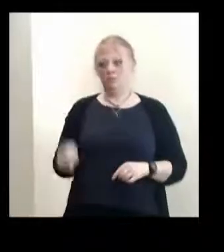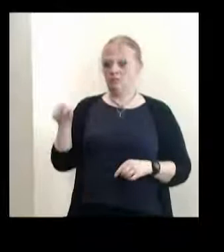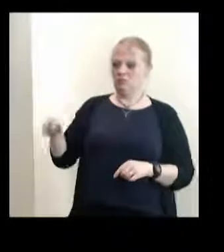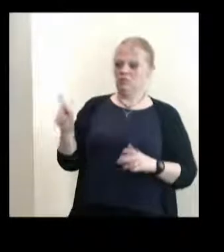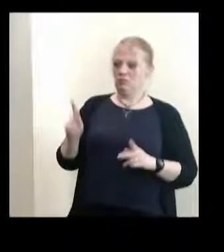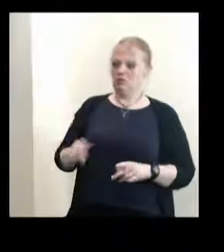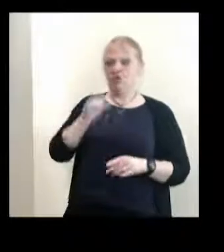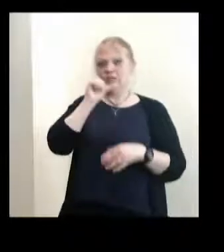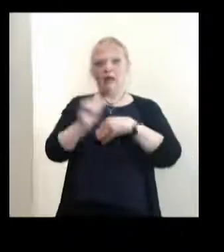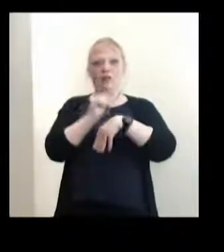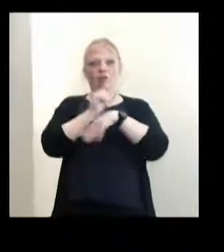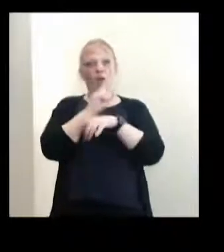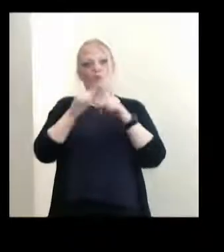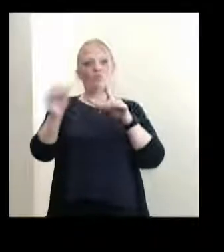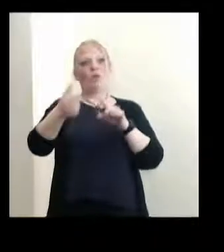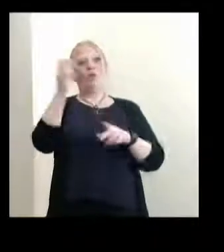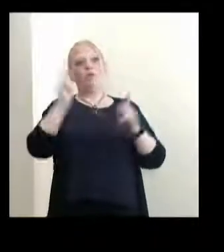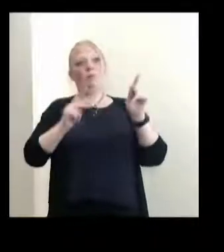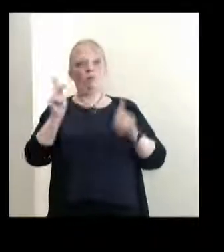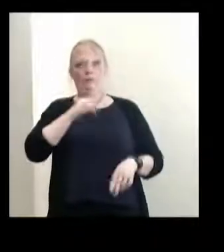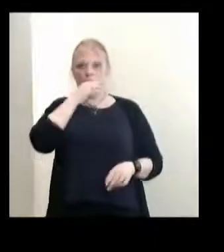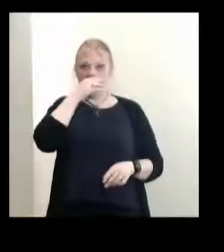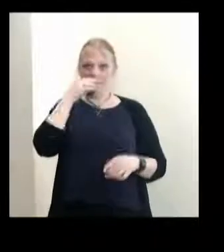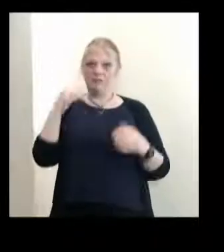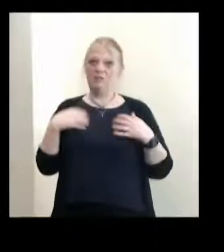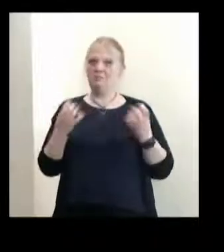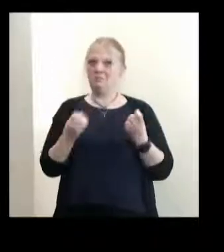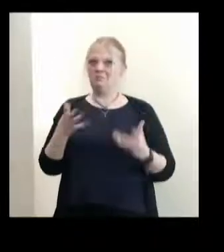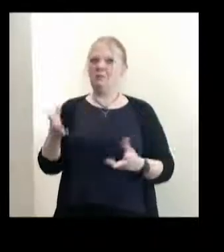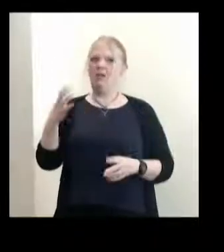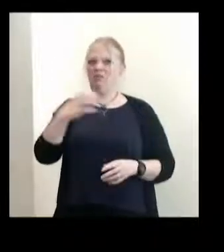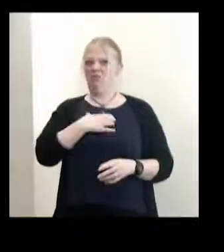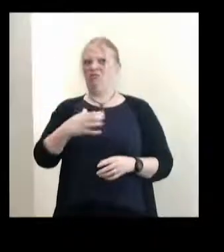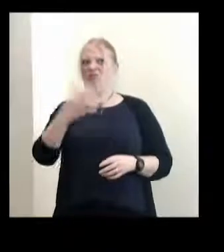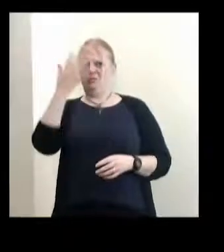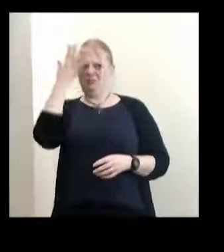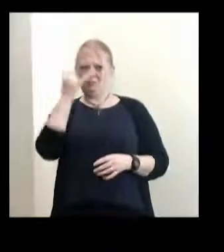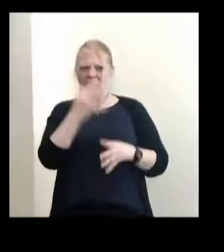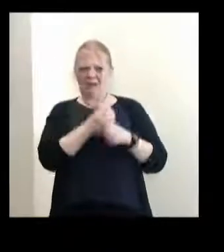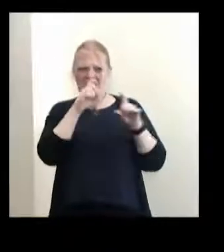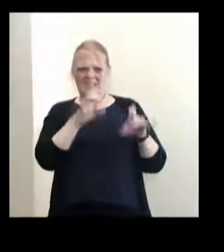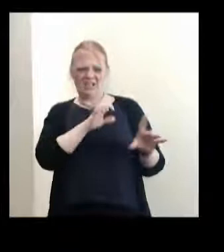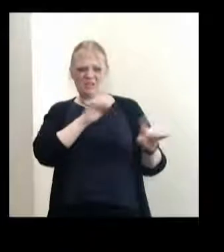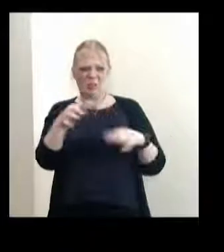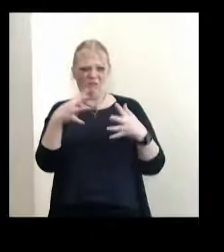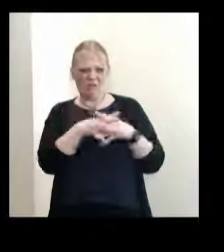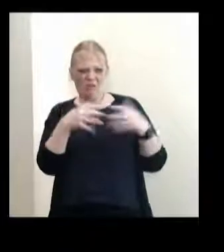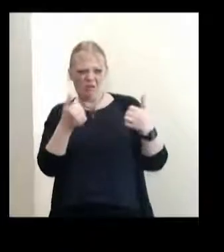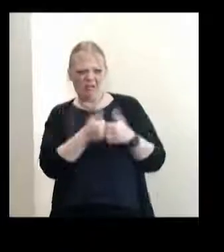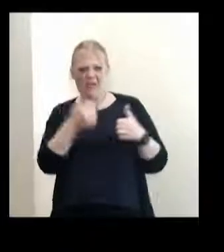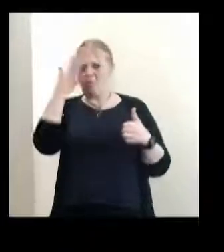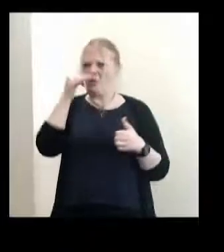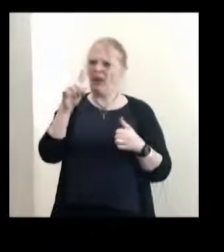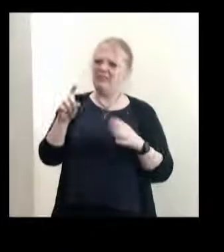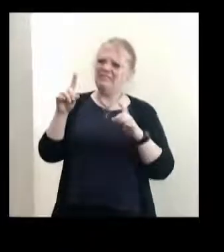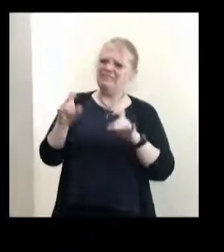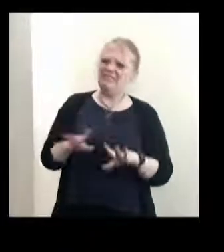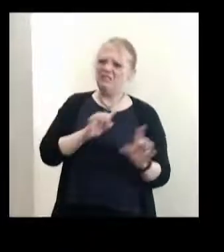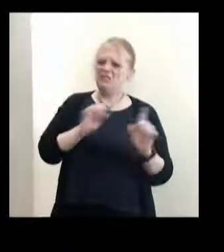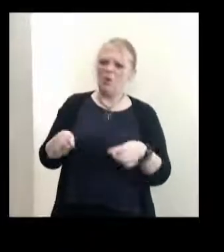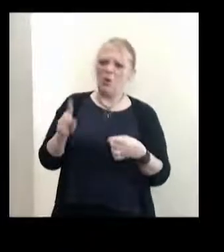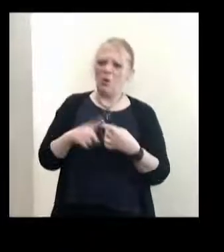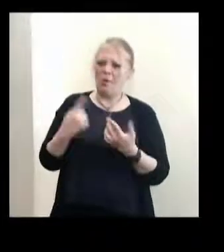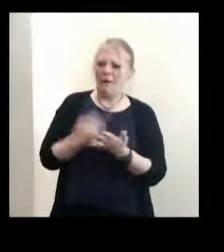is not a threat to other individuals. We had a lot of complaints about people saying, why do I got to get tested to go to a football game? Why do I got to get tested to go to